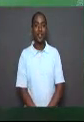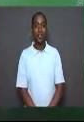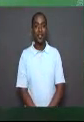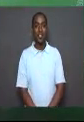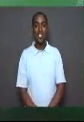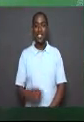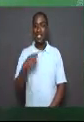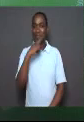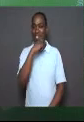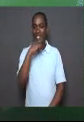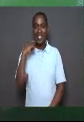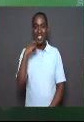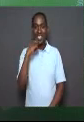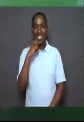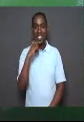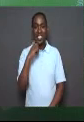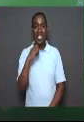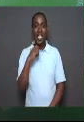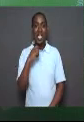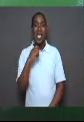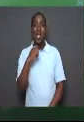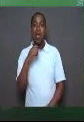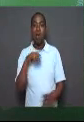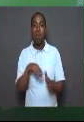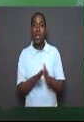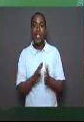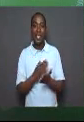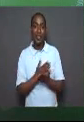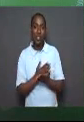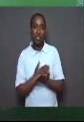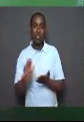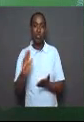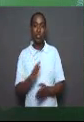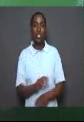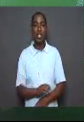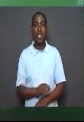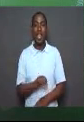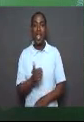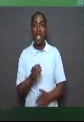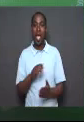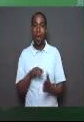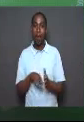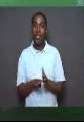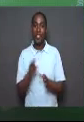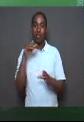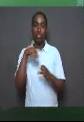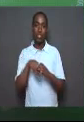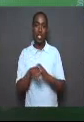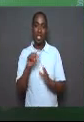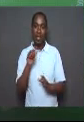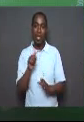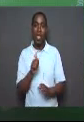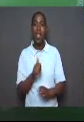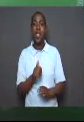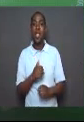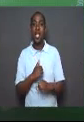Brushing removes plaque and prevents buildup of other bacteria and food